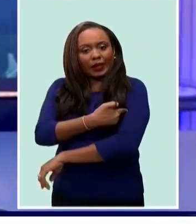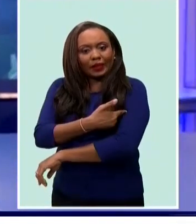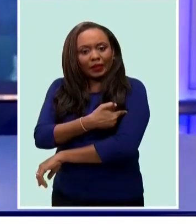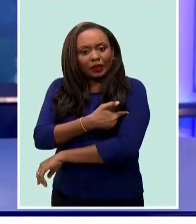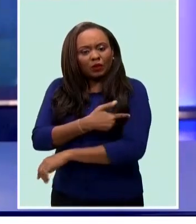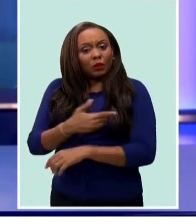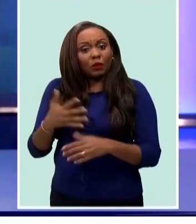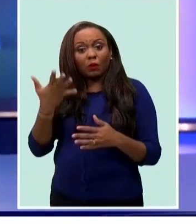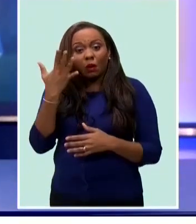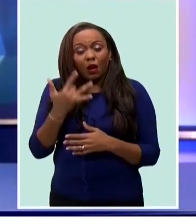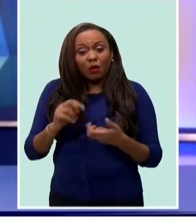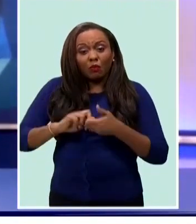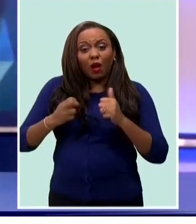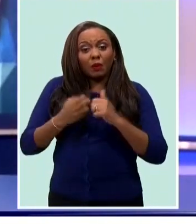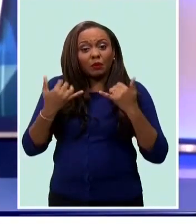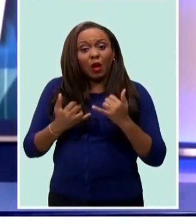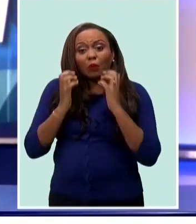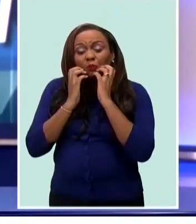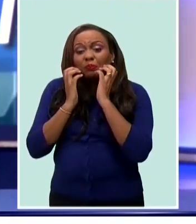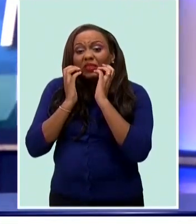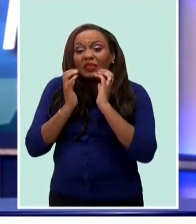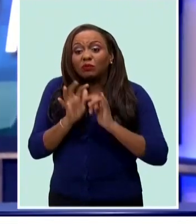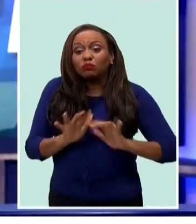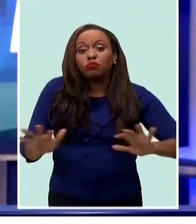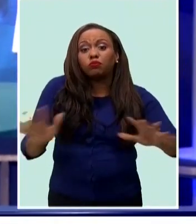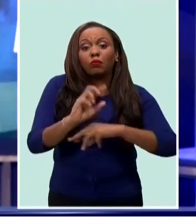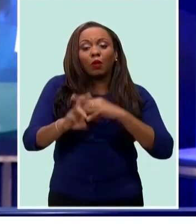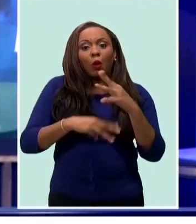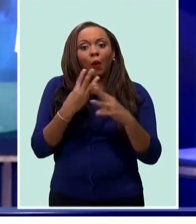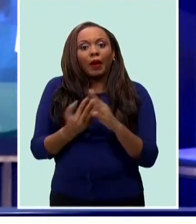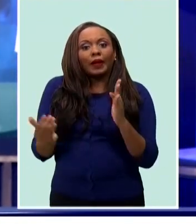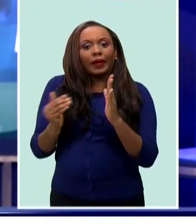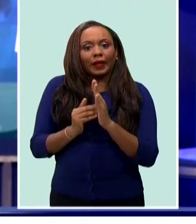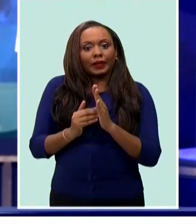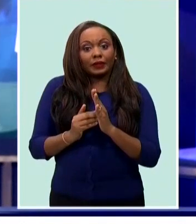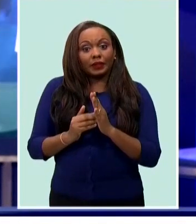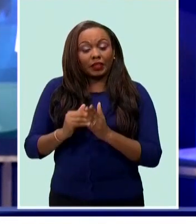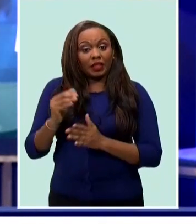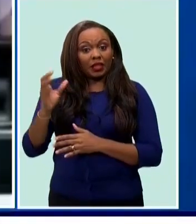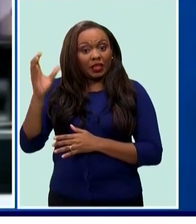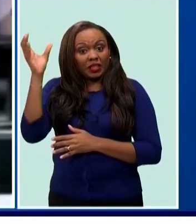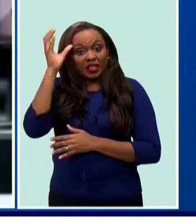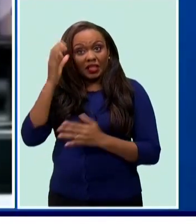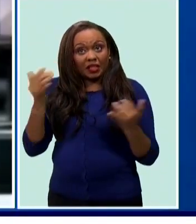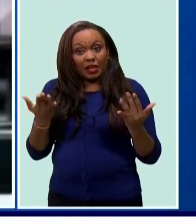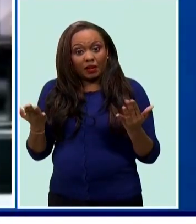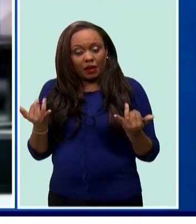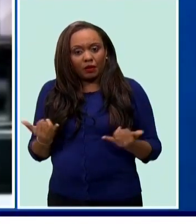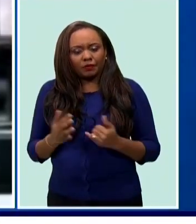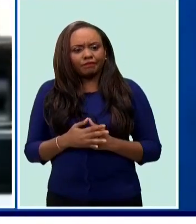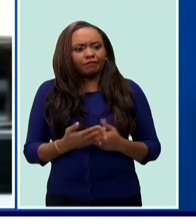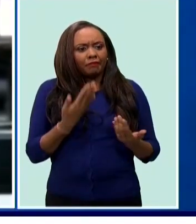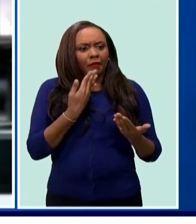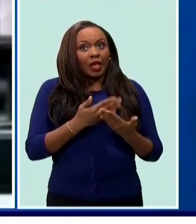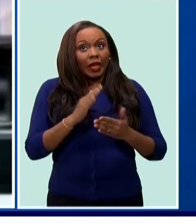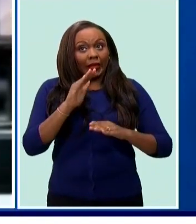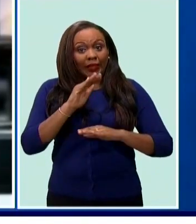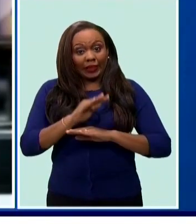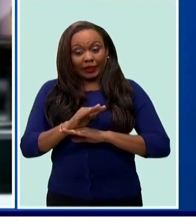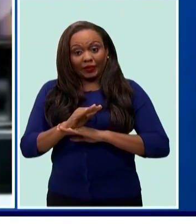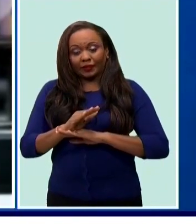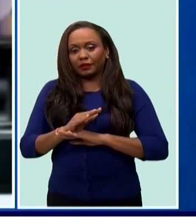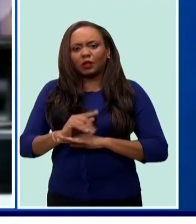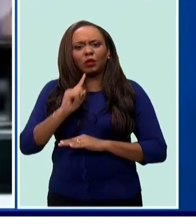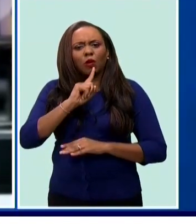an international resurgence of measles. Our Shane Jones joins us live now from the News Center. Good evening, Shane. Hi, good evening, Lisa, and you are